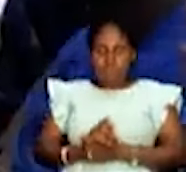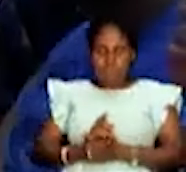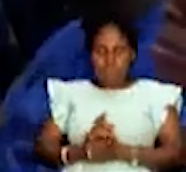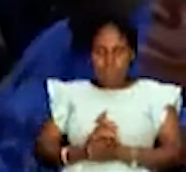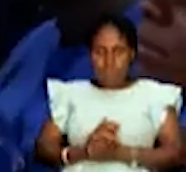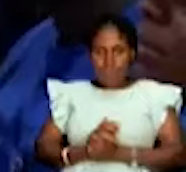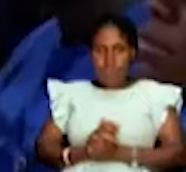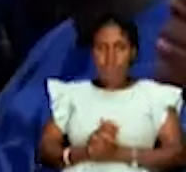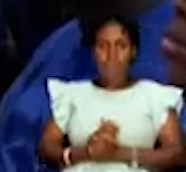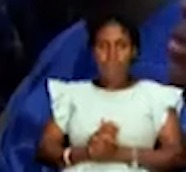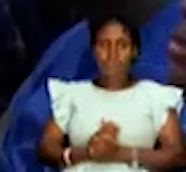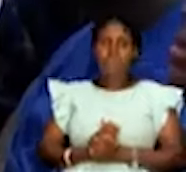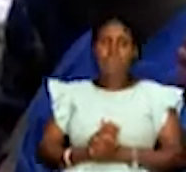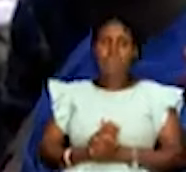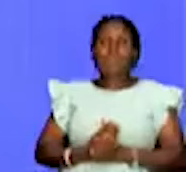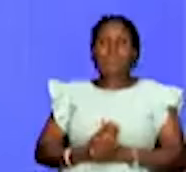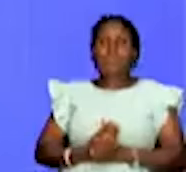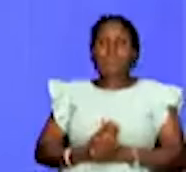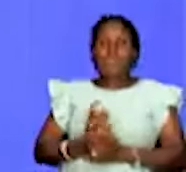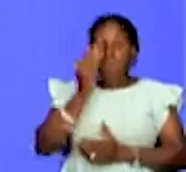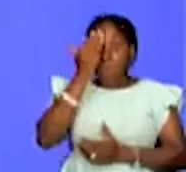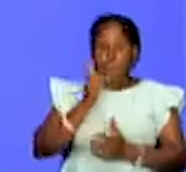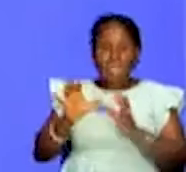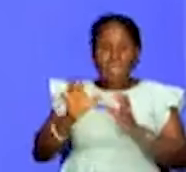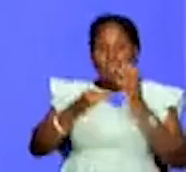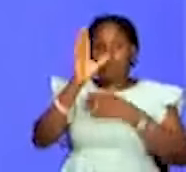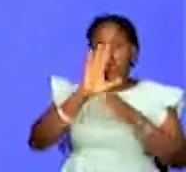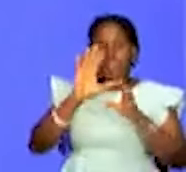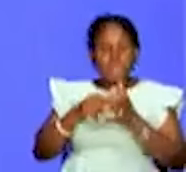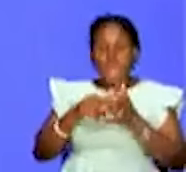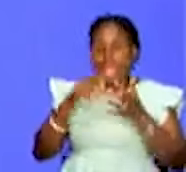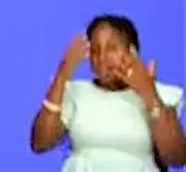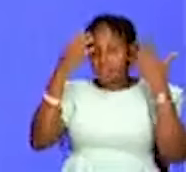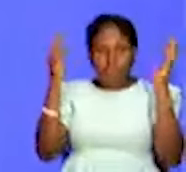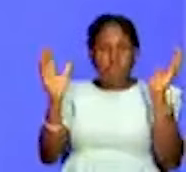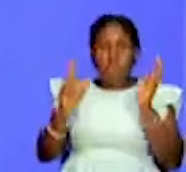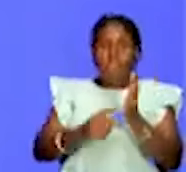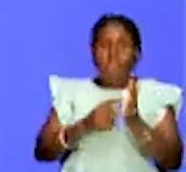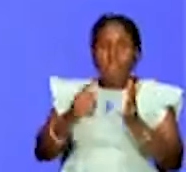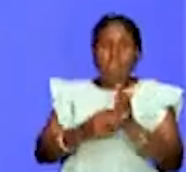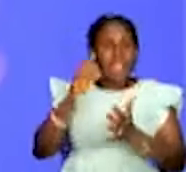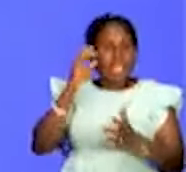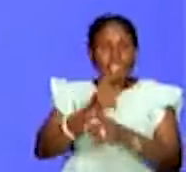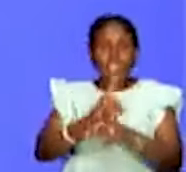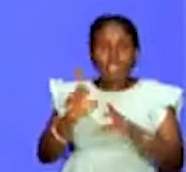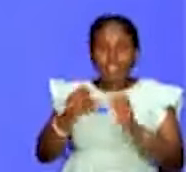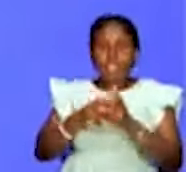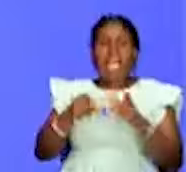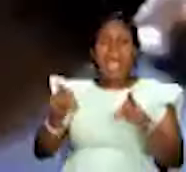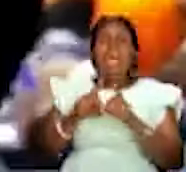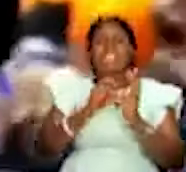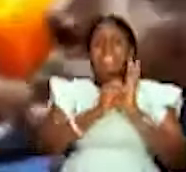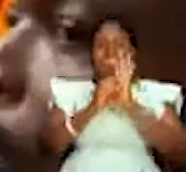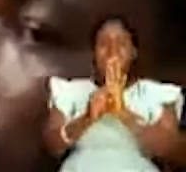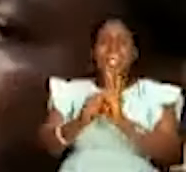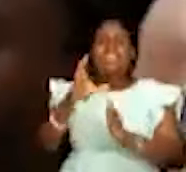themselves. Why God does this, honestly, I do not know. Sometimes he just does this as a sign and a wonder.